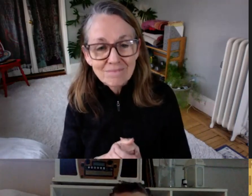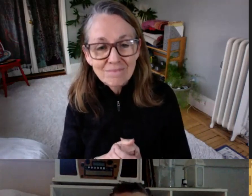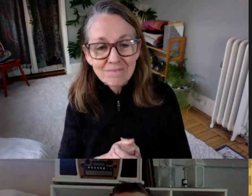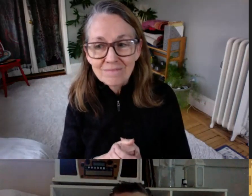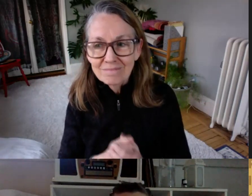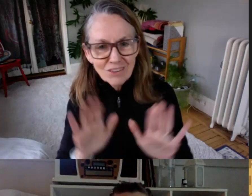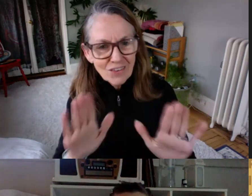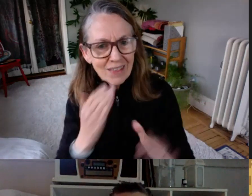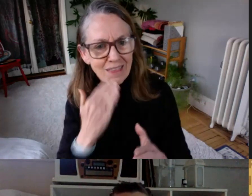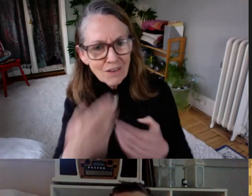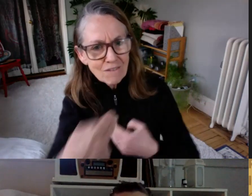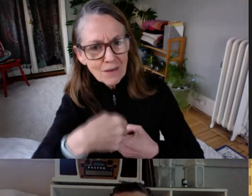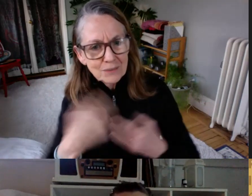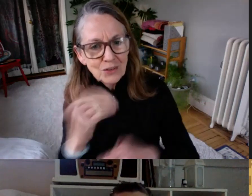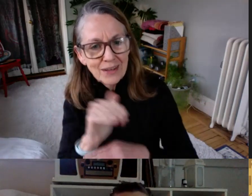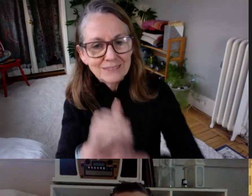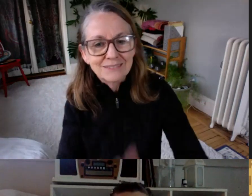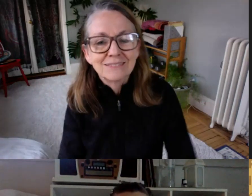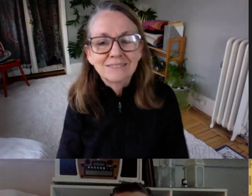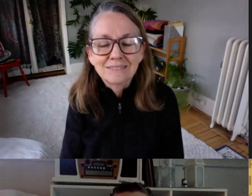Great, thank you for coming today.